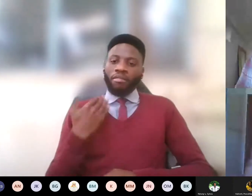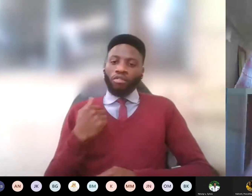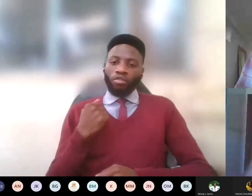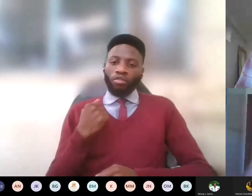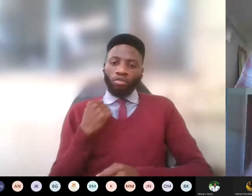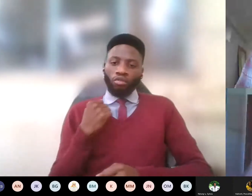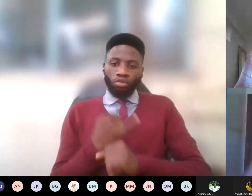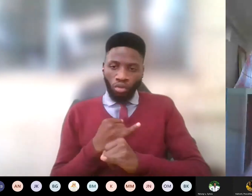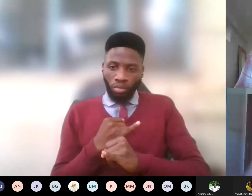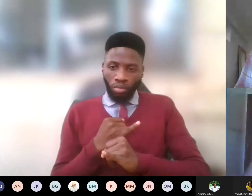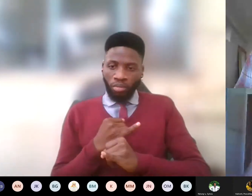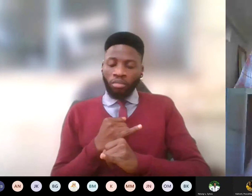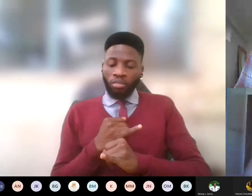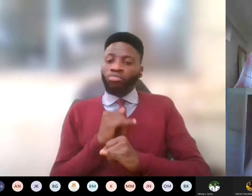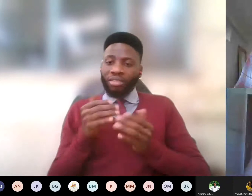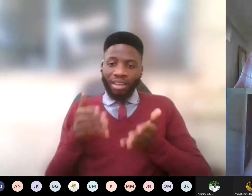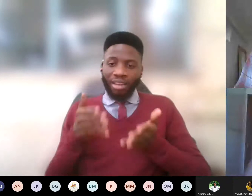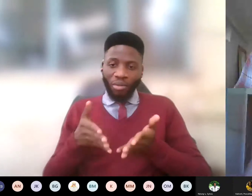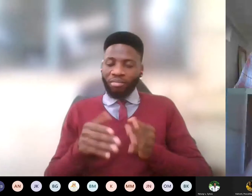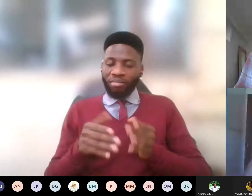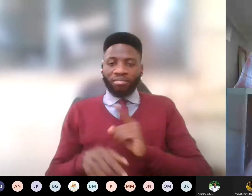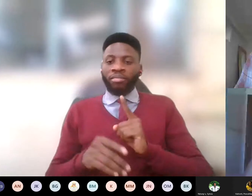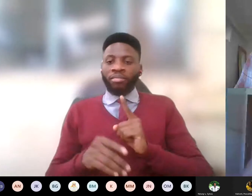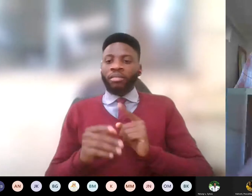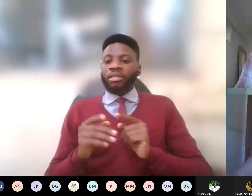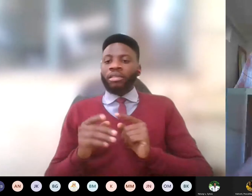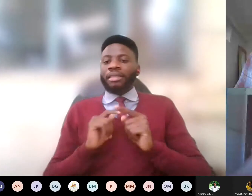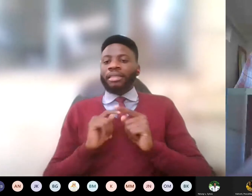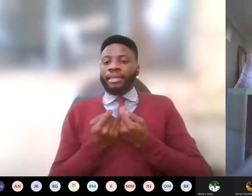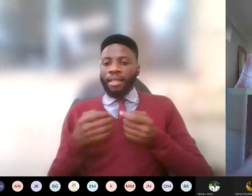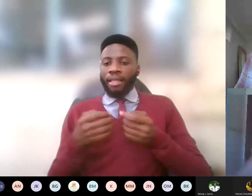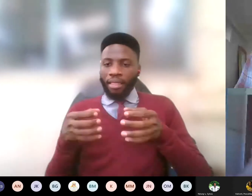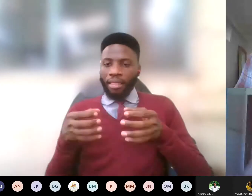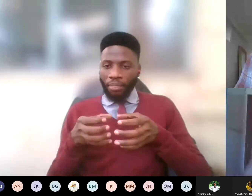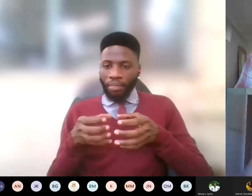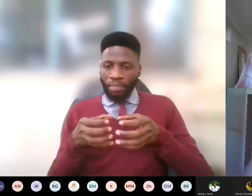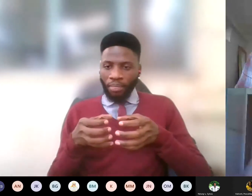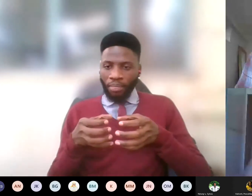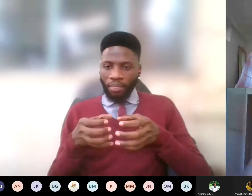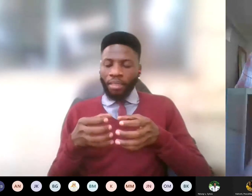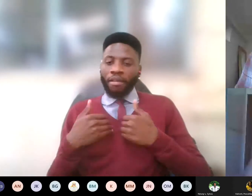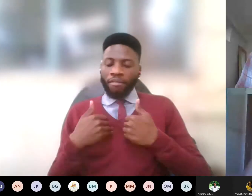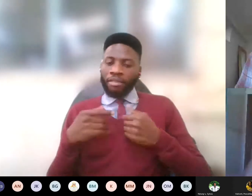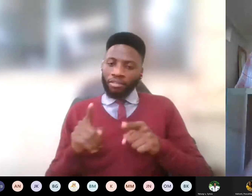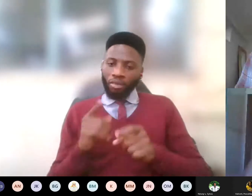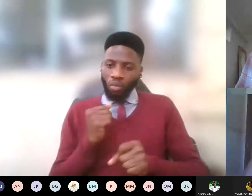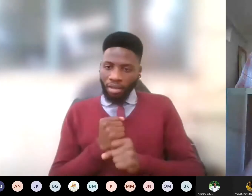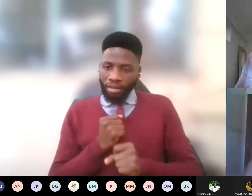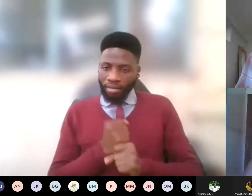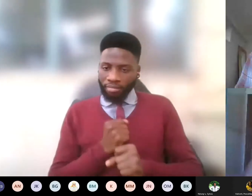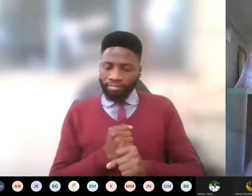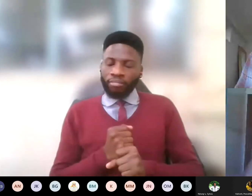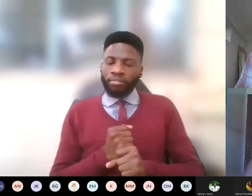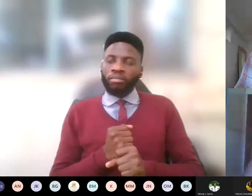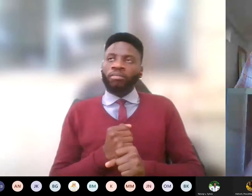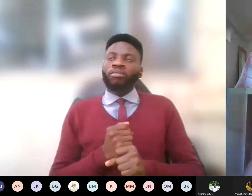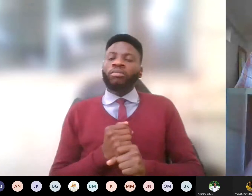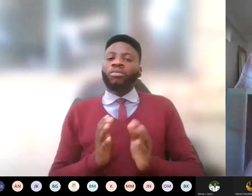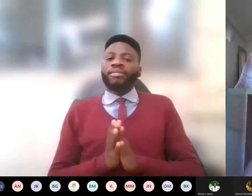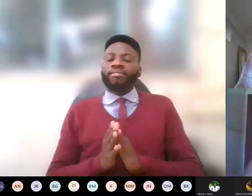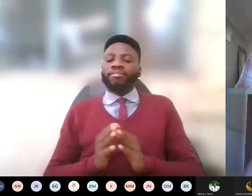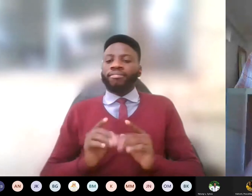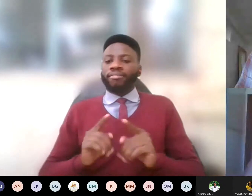skills is quite important. And finally, what I think I found very powerful is the ability